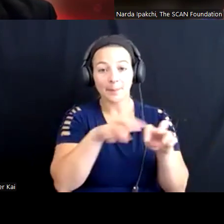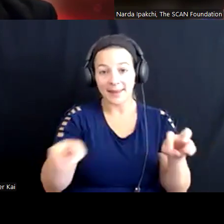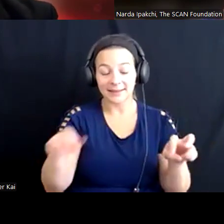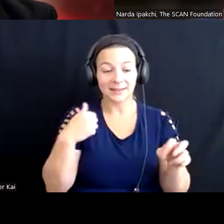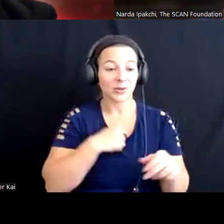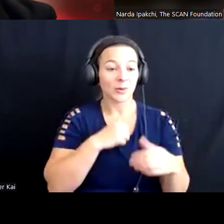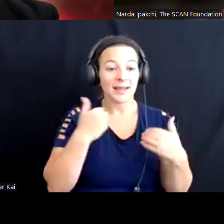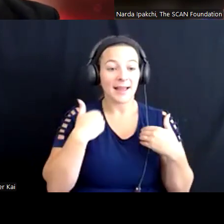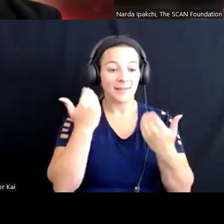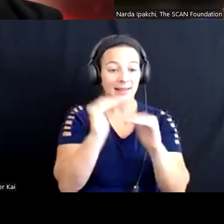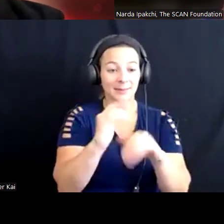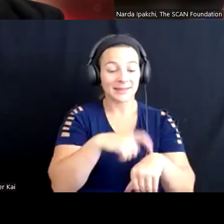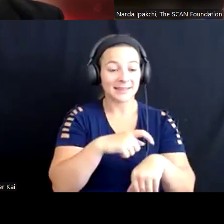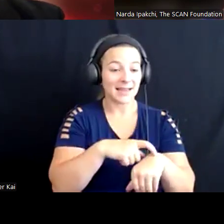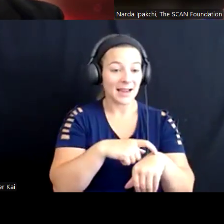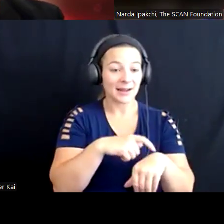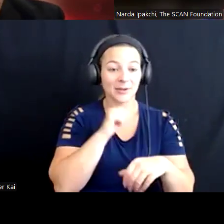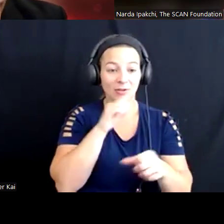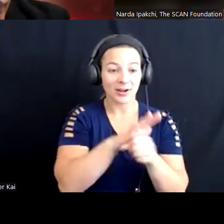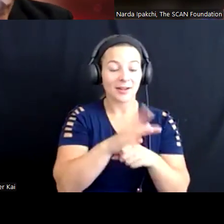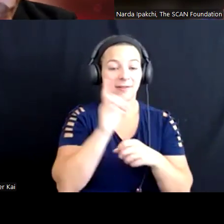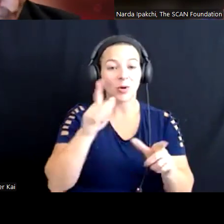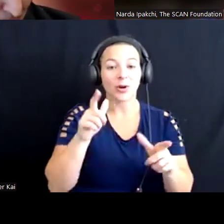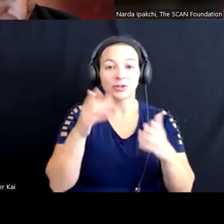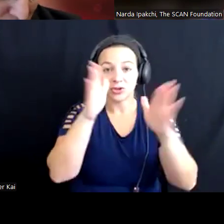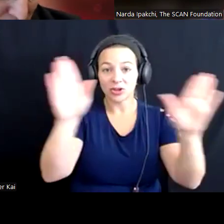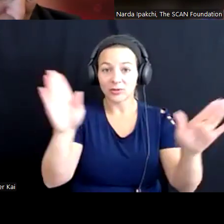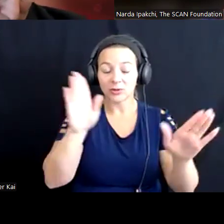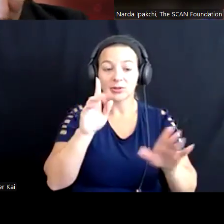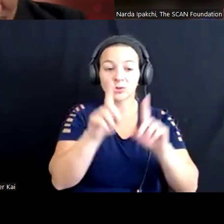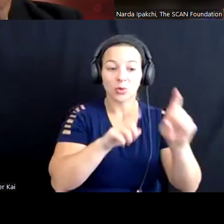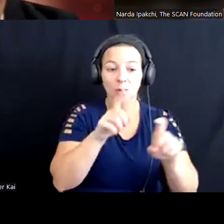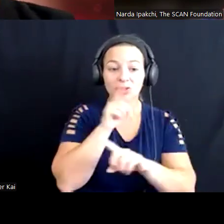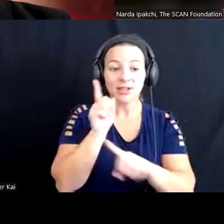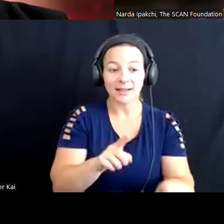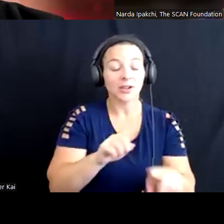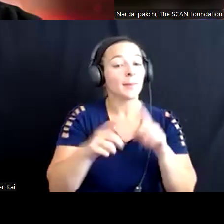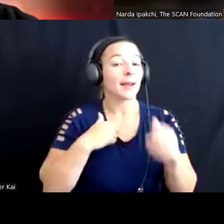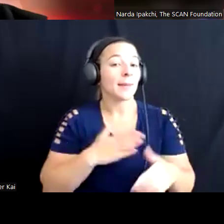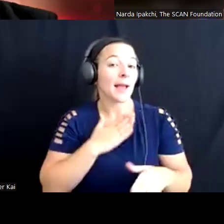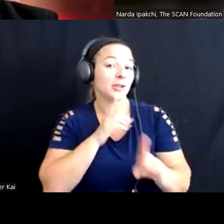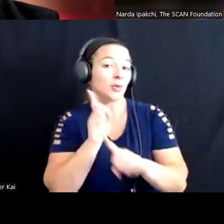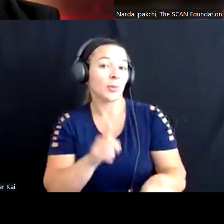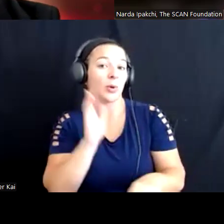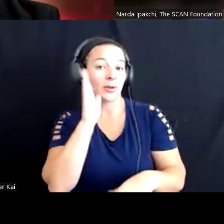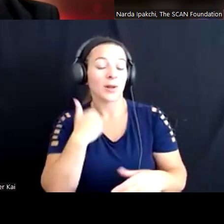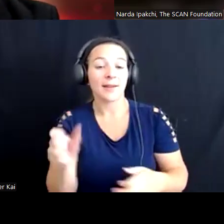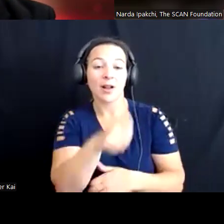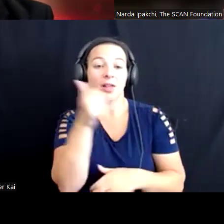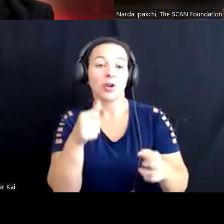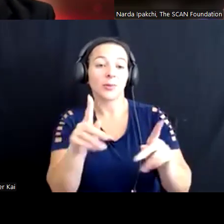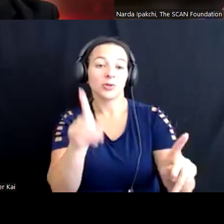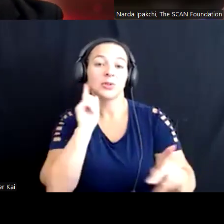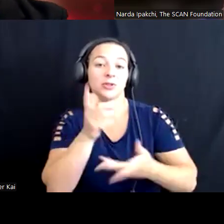do not have time to turn it to broader Q&A, but I'm happy to report that we will have other opportunities to engage on these issues.